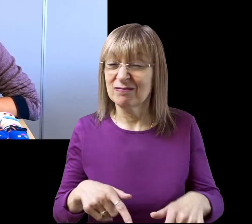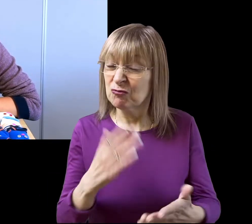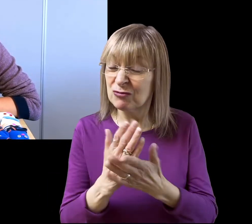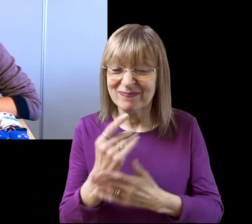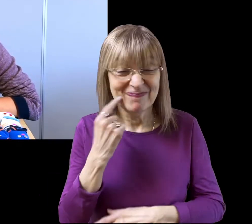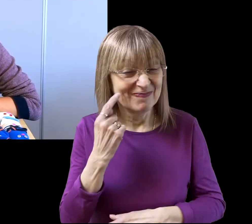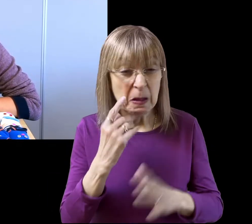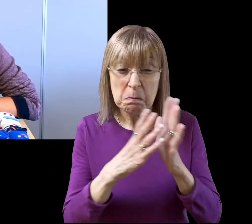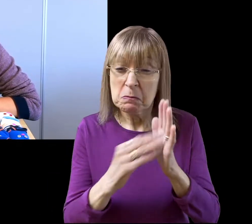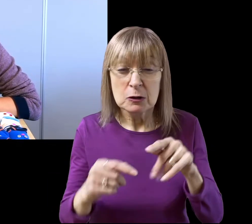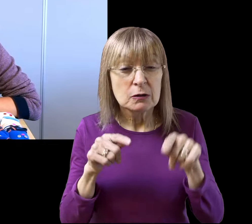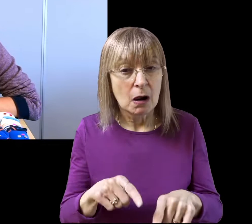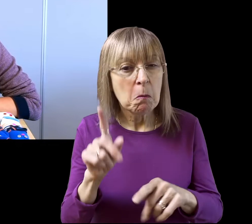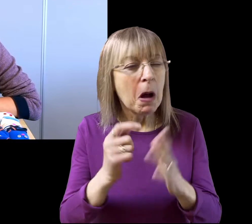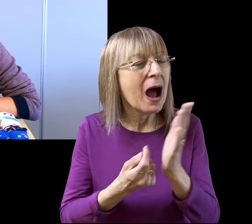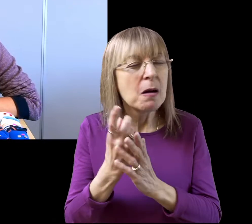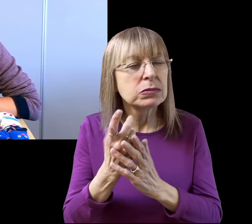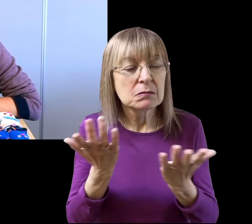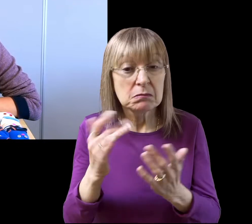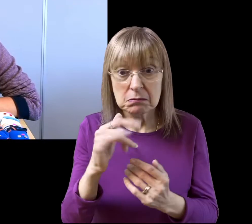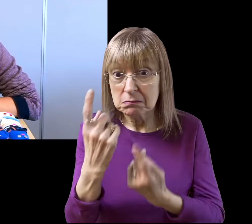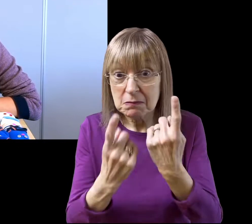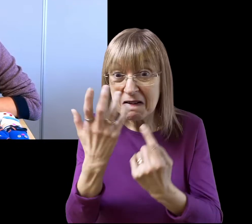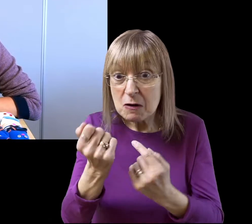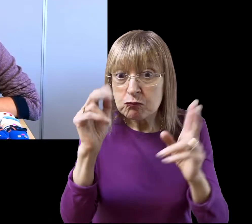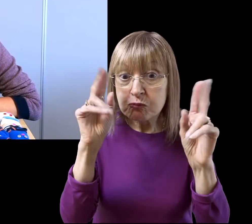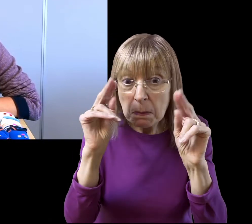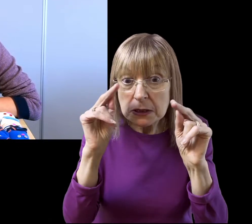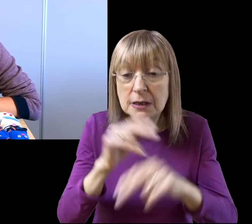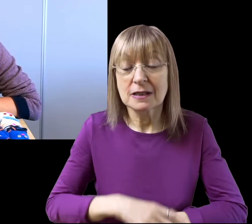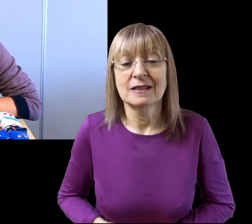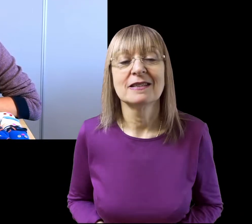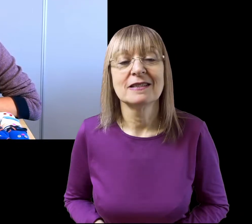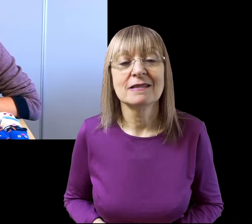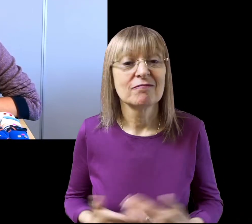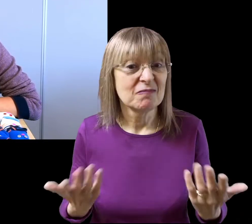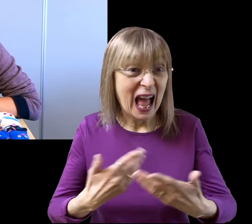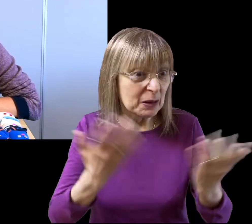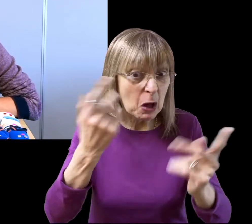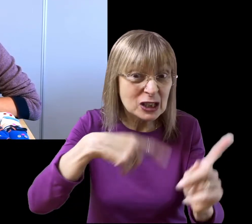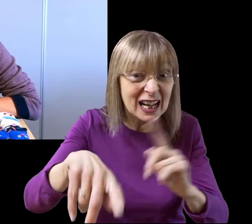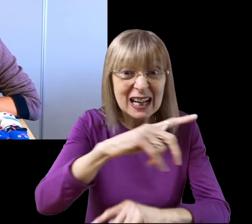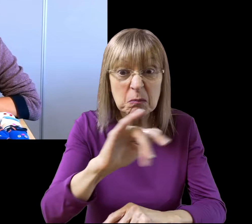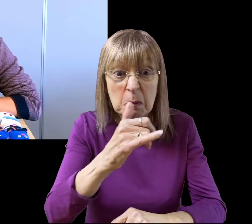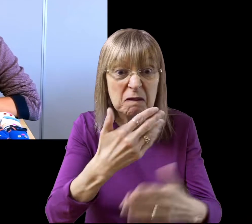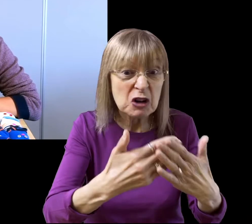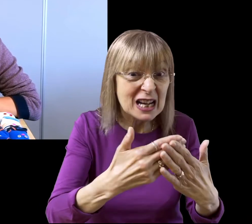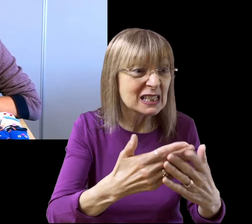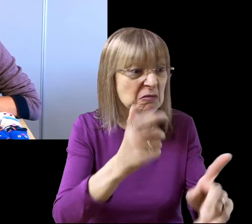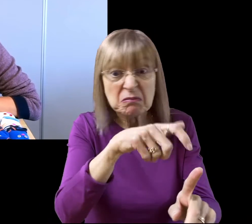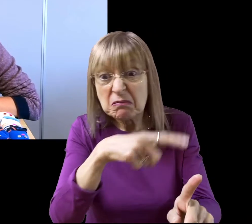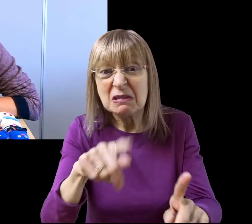is a very simplified model on what happens when you have rabbits. Now, any of you who have rabbits, whether